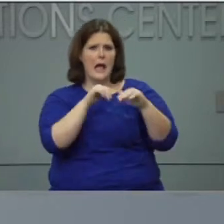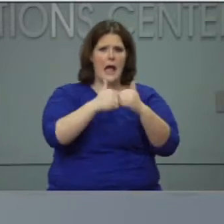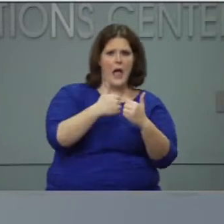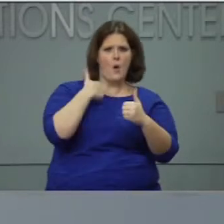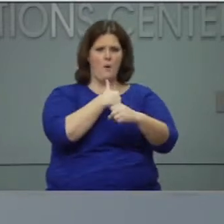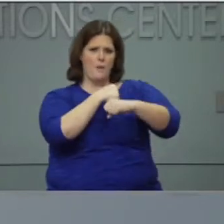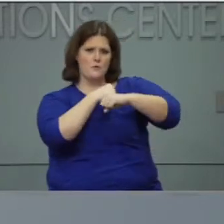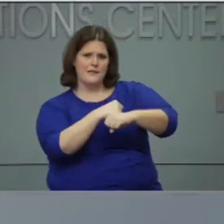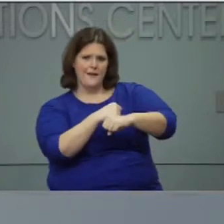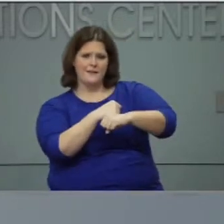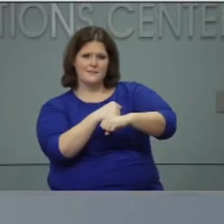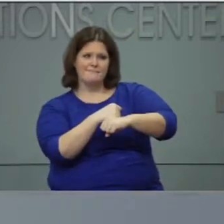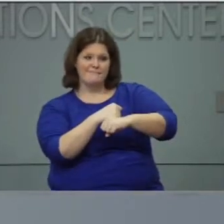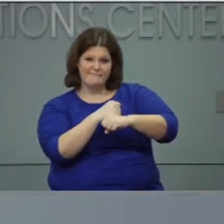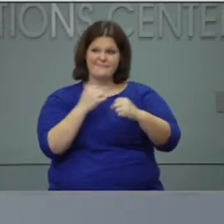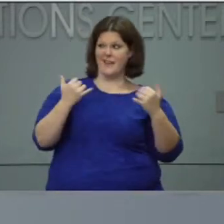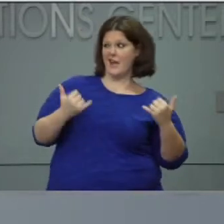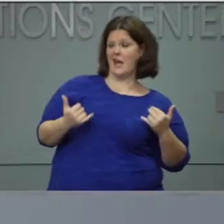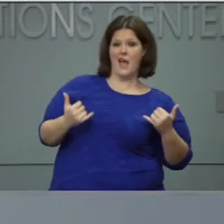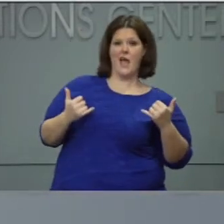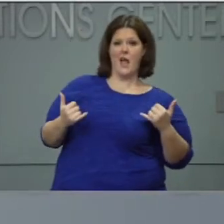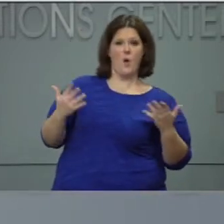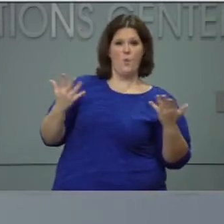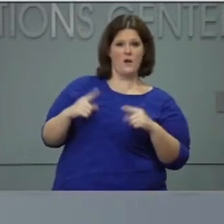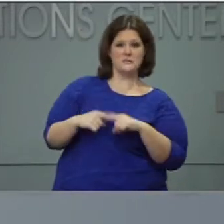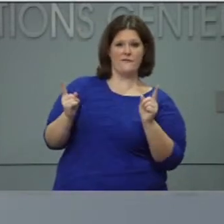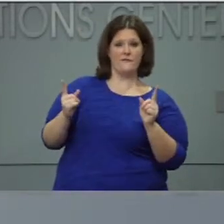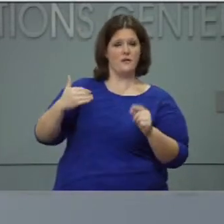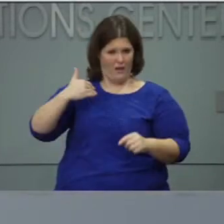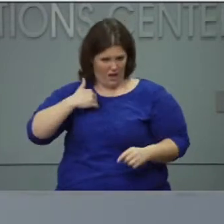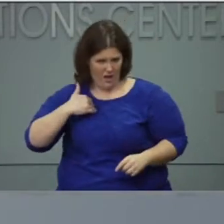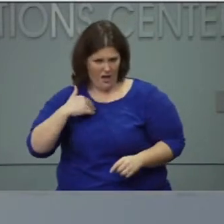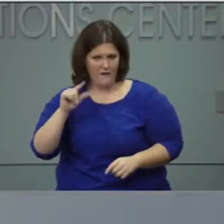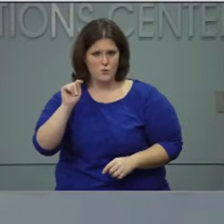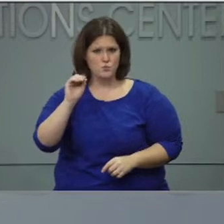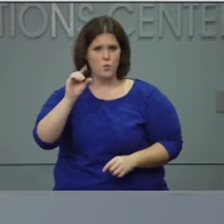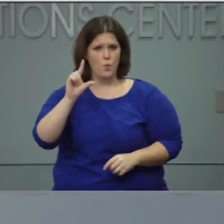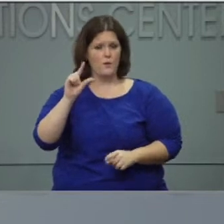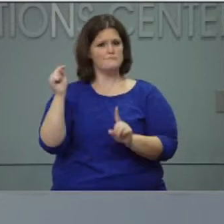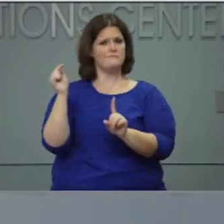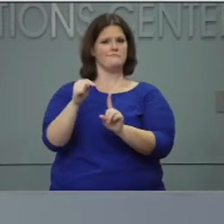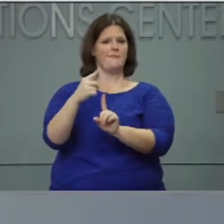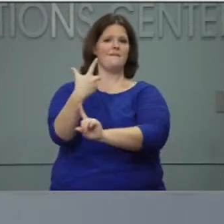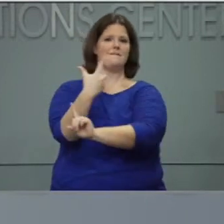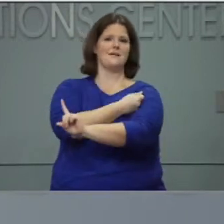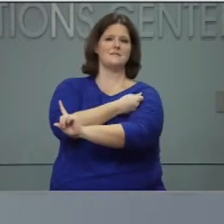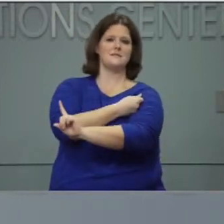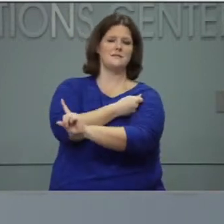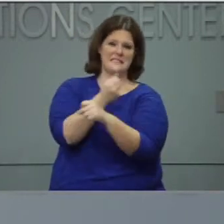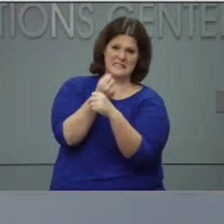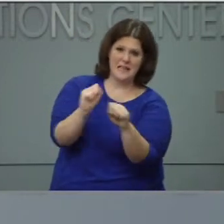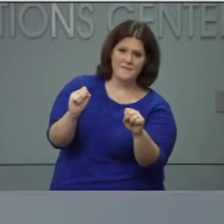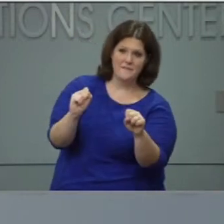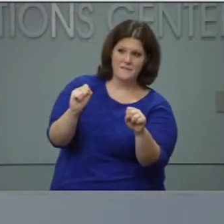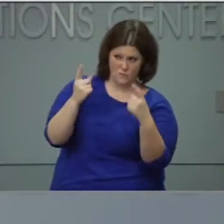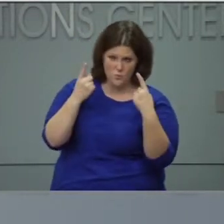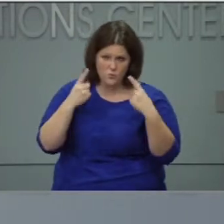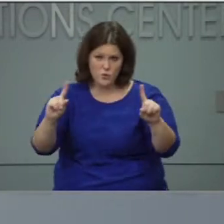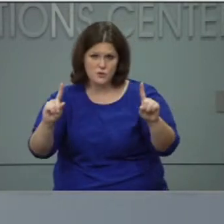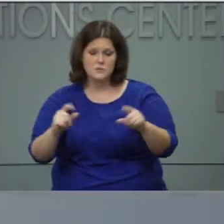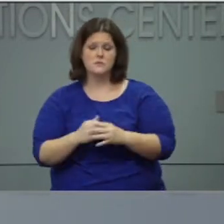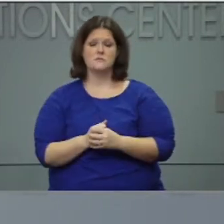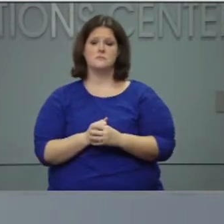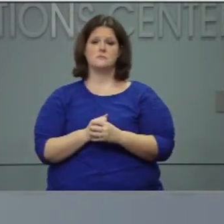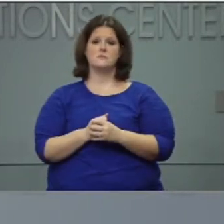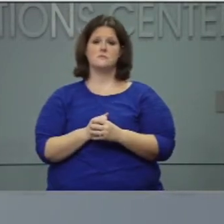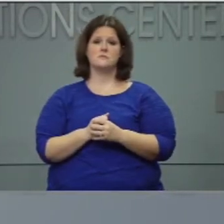is that we have the most powerful tool against this virus: a safe, effective vaccine. We're putting all of our energy